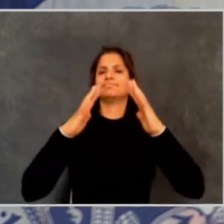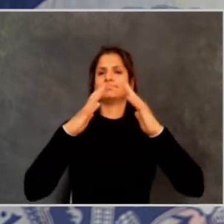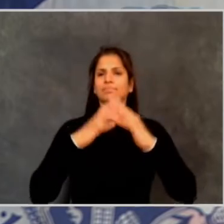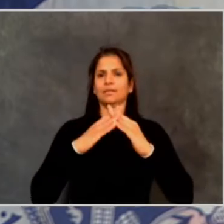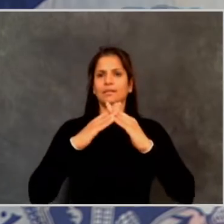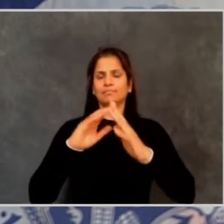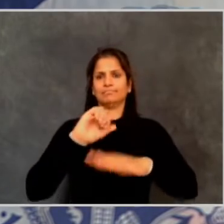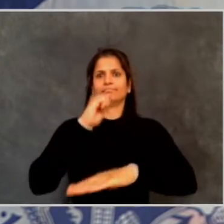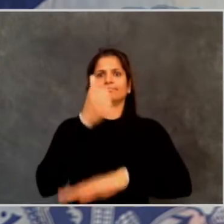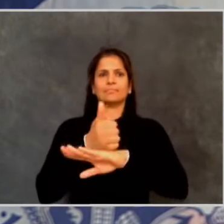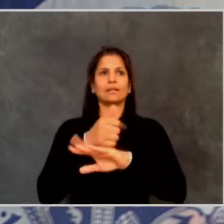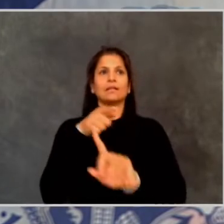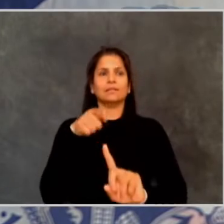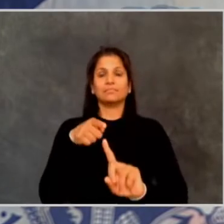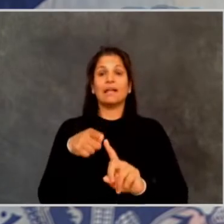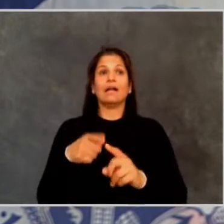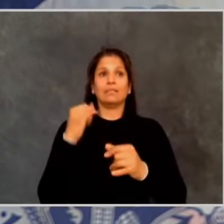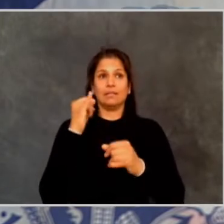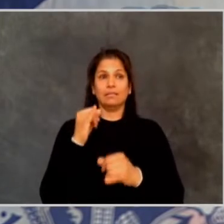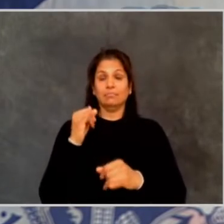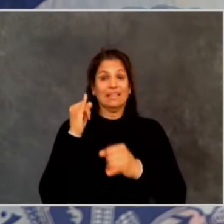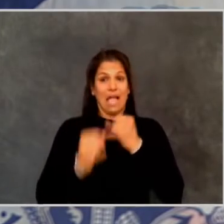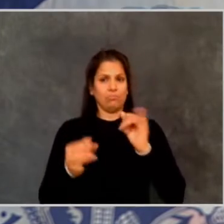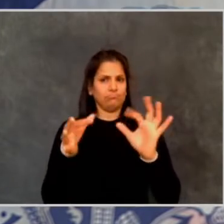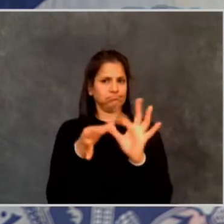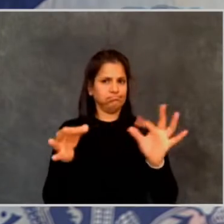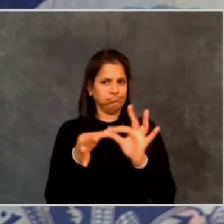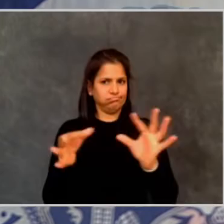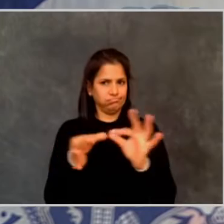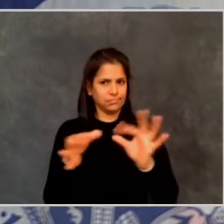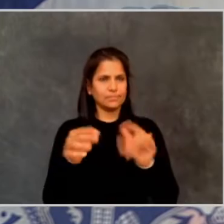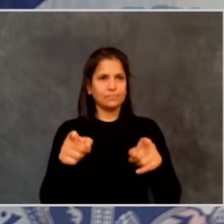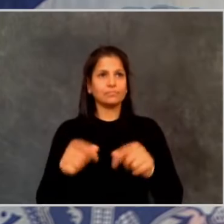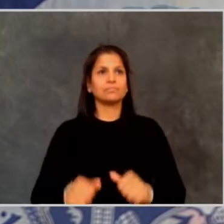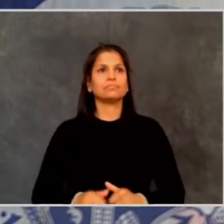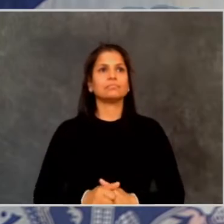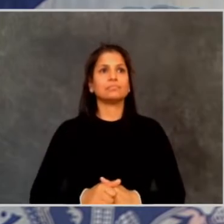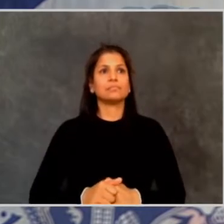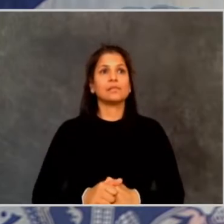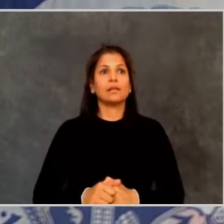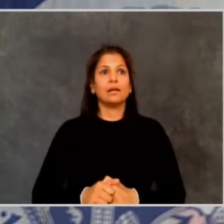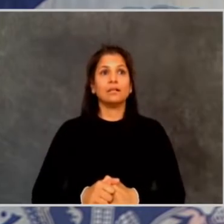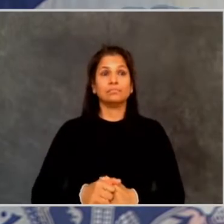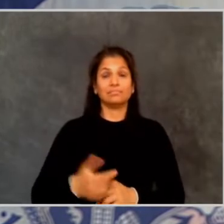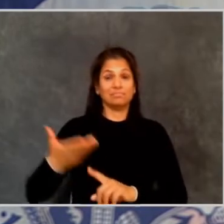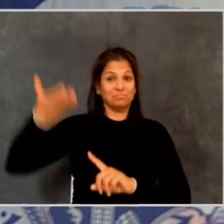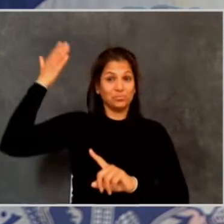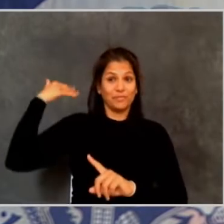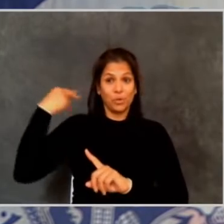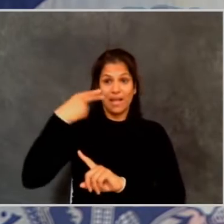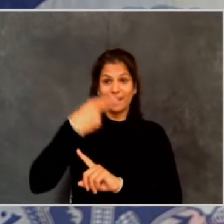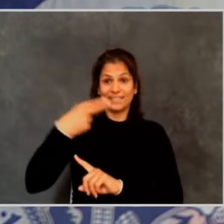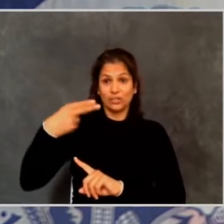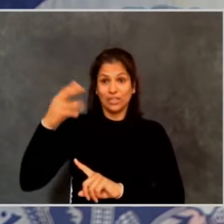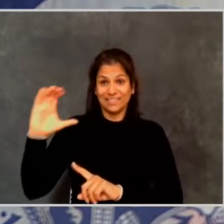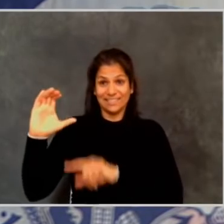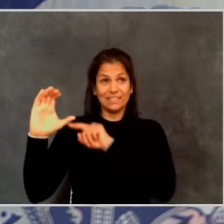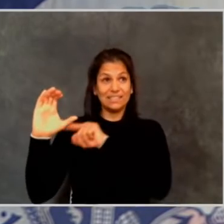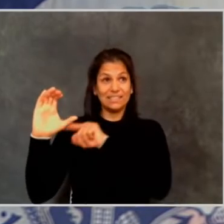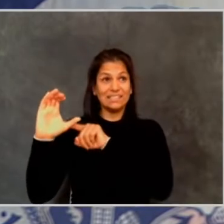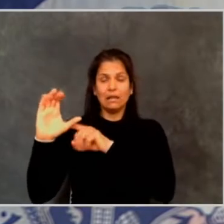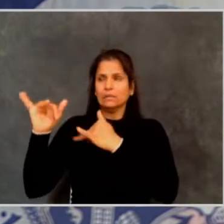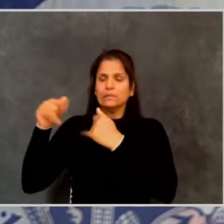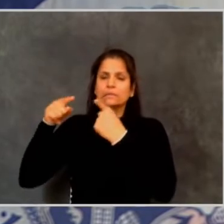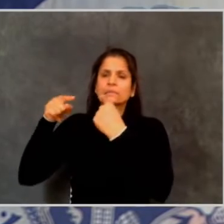hospitals was nearing collapse a few years ago. It was nearing bankruptcy. And we put a huge amount, billions of